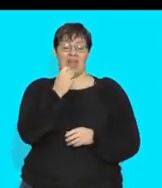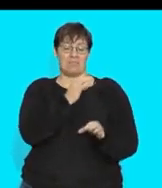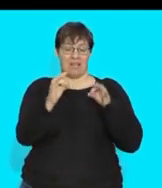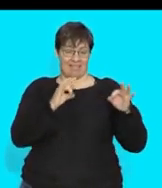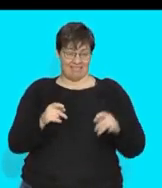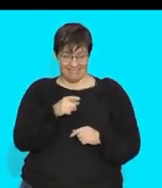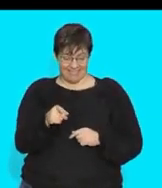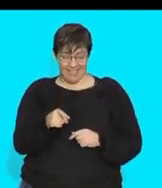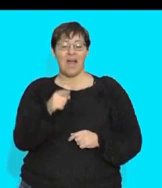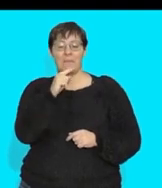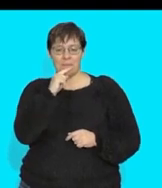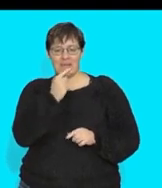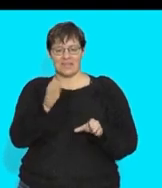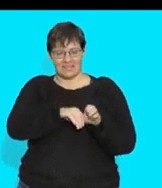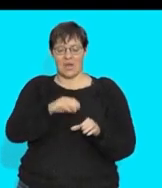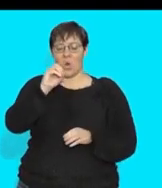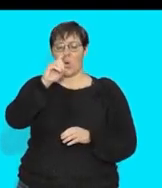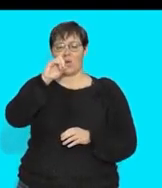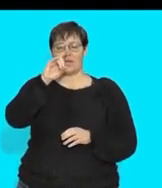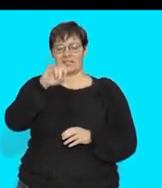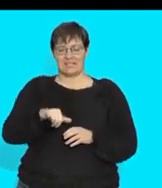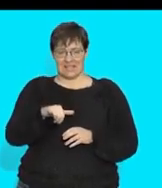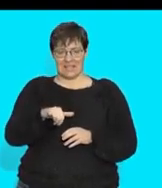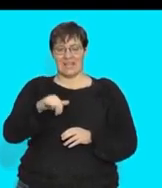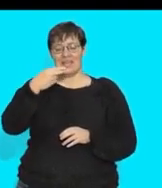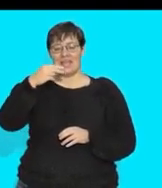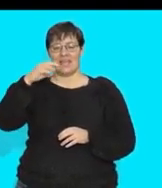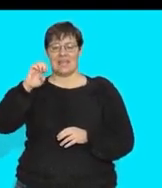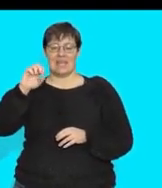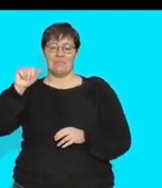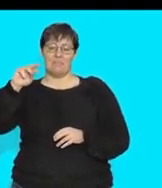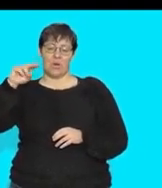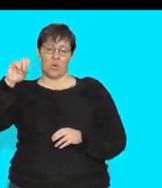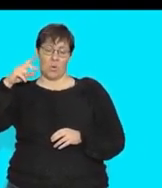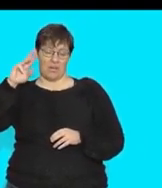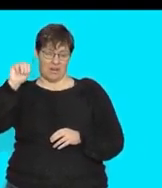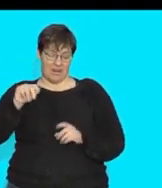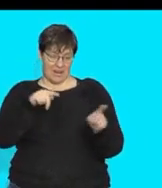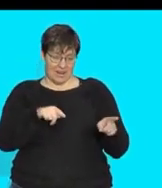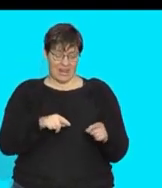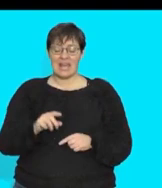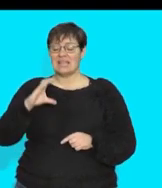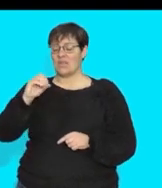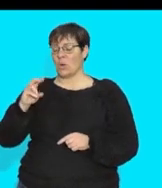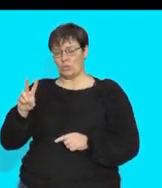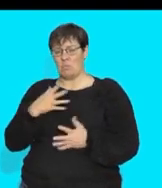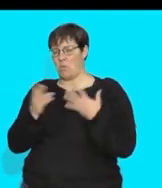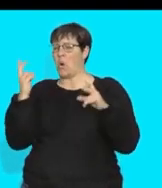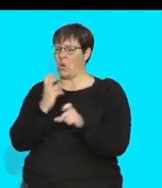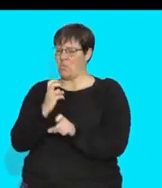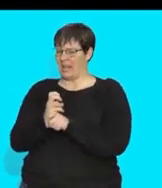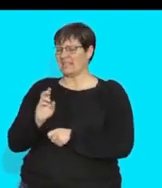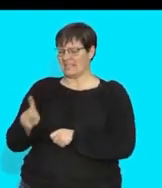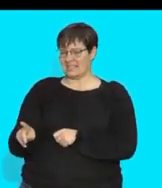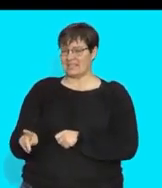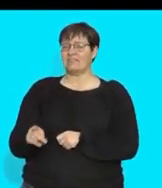as oxyhemoglobin. Carbon dioxide was a little bit more complicated, right, and had